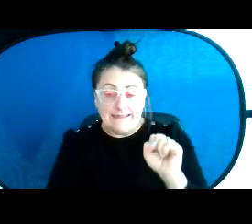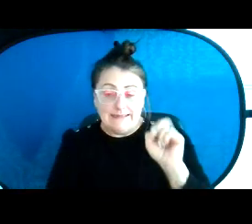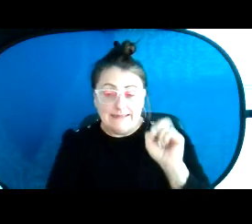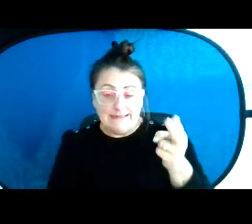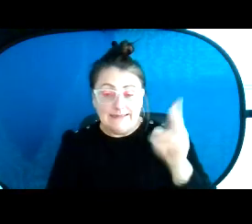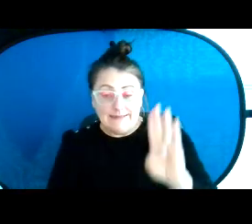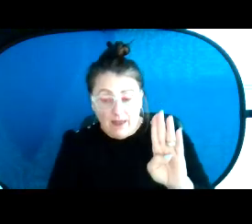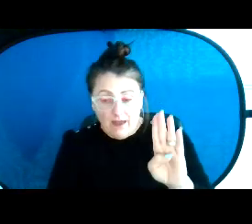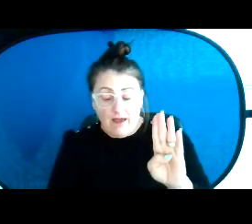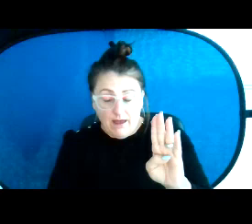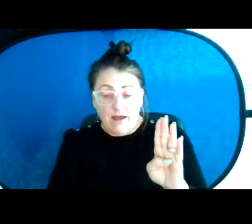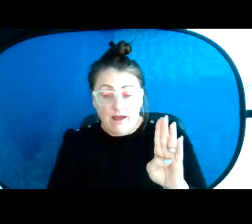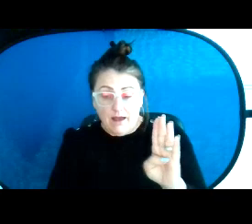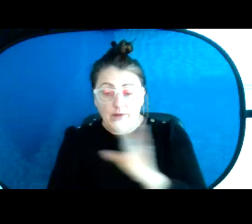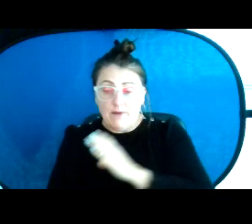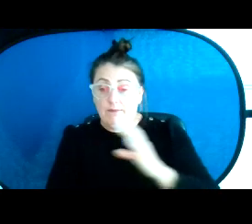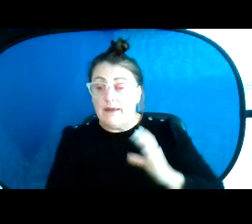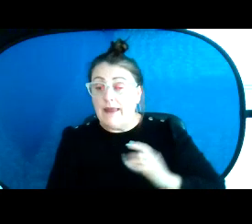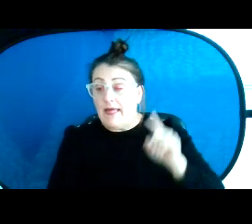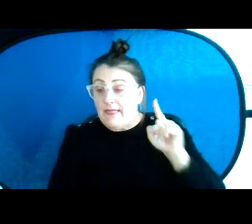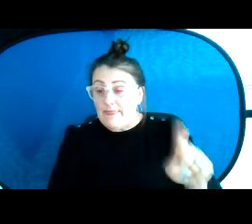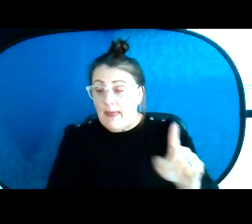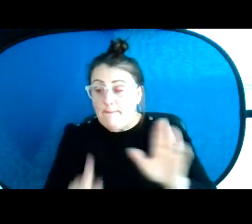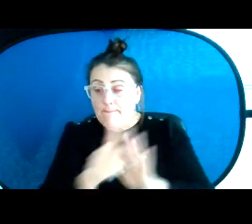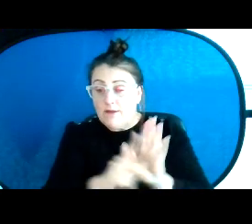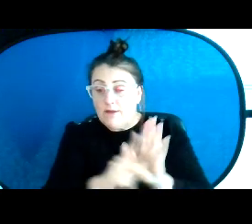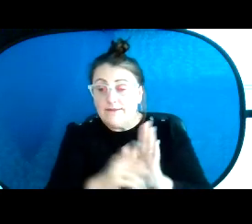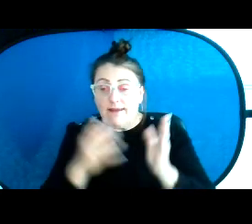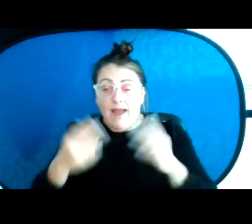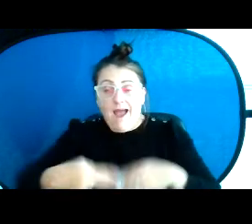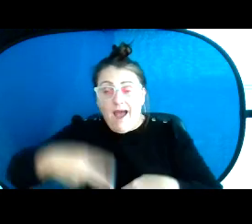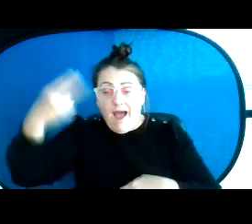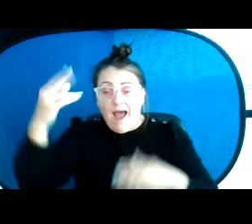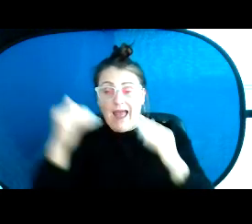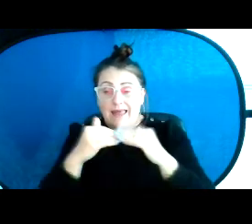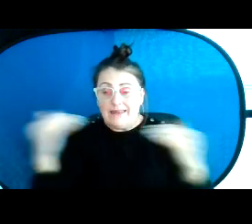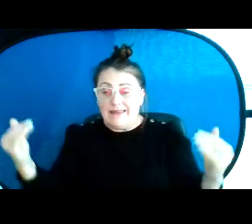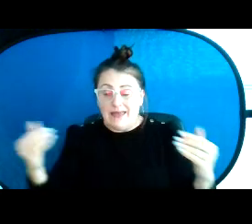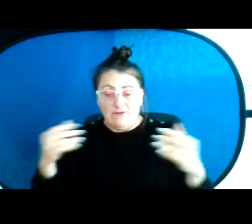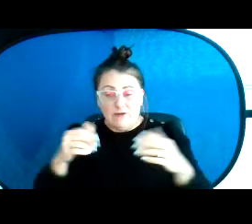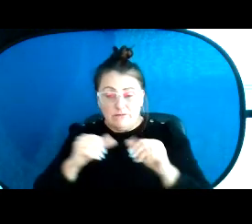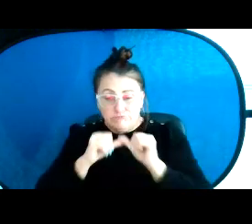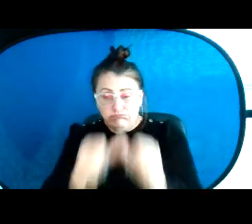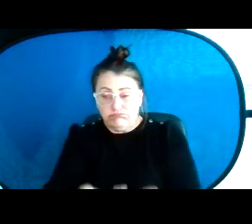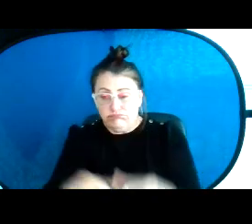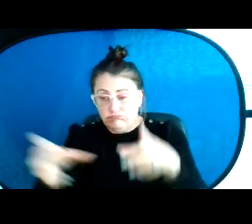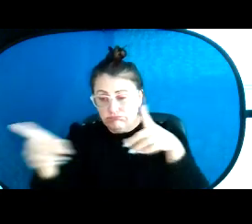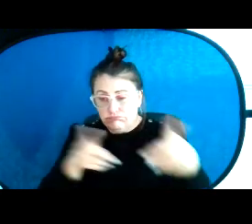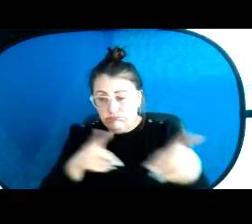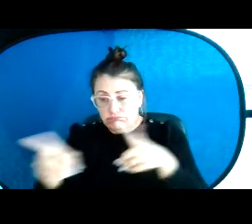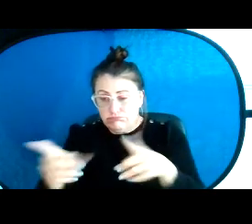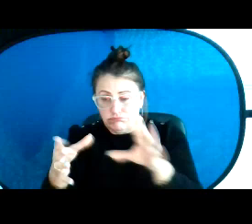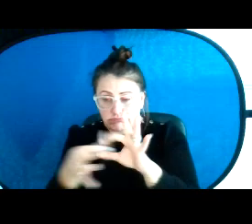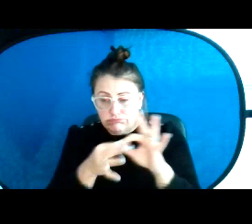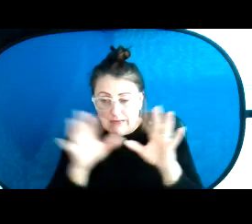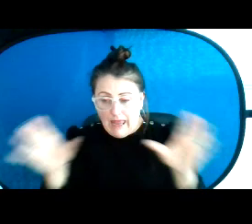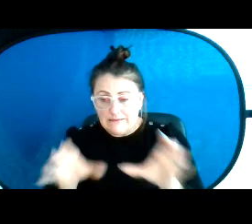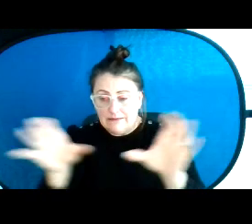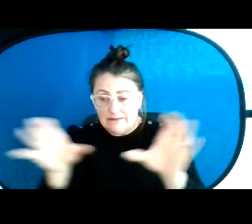And the transit policy will provide high-level, long-range direction to Caltrans on transit-related activities,